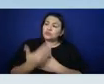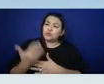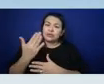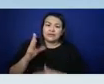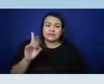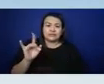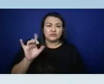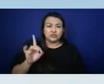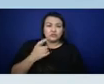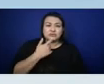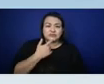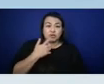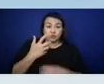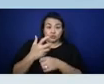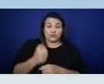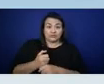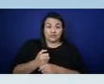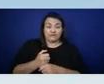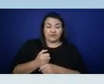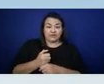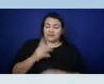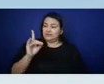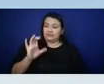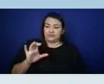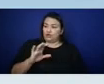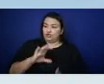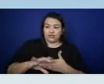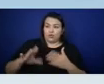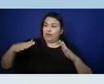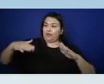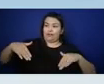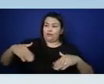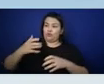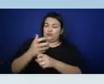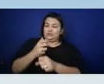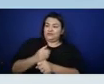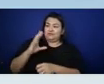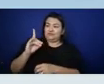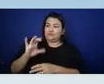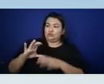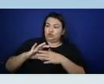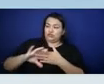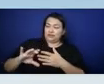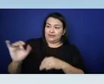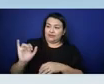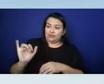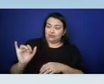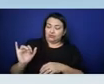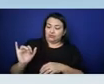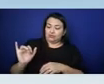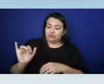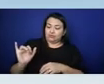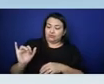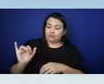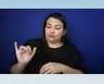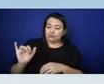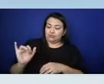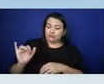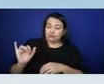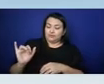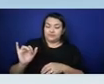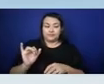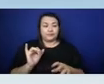question? What's going on with the IRS? To this day, I still have not received it. So I appreciate it. Thank you very much. Yeah,